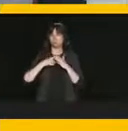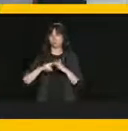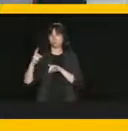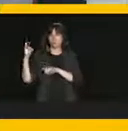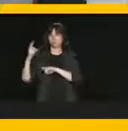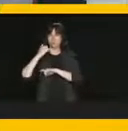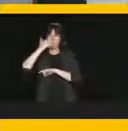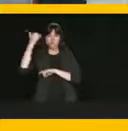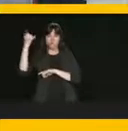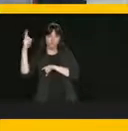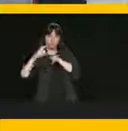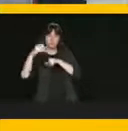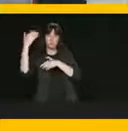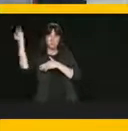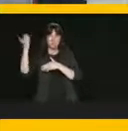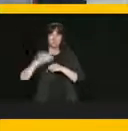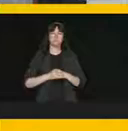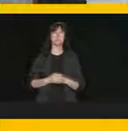questions on the phone. Over to you, operator.